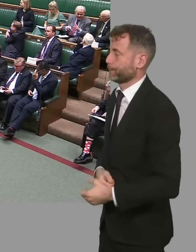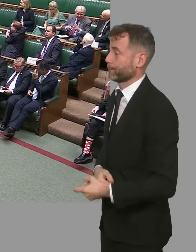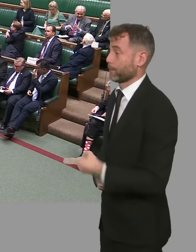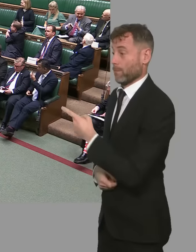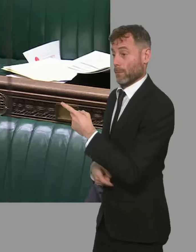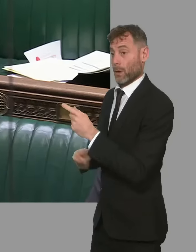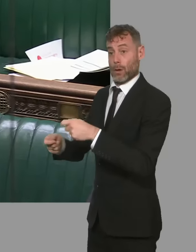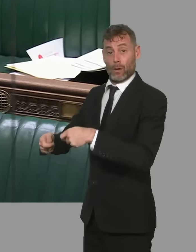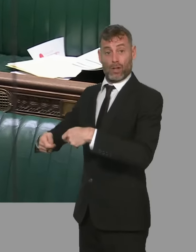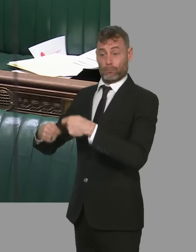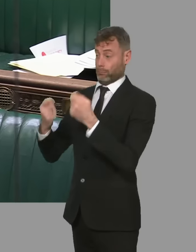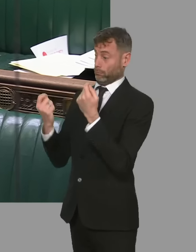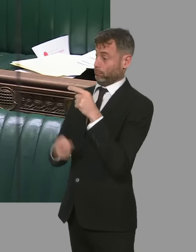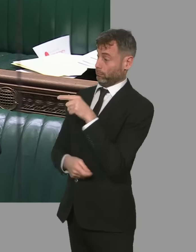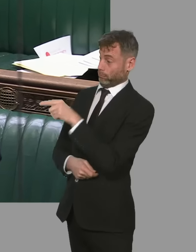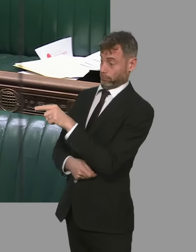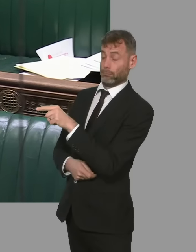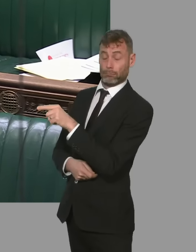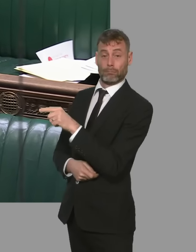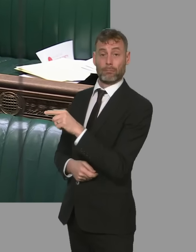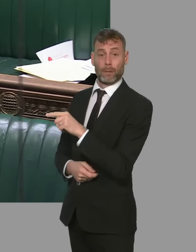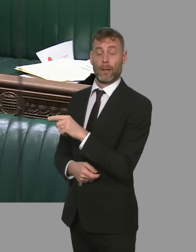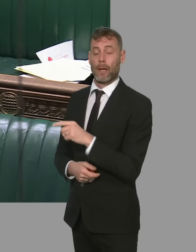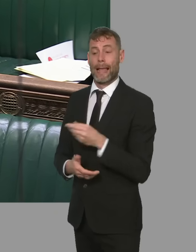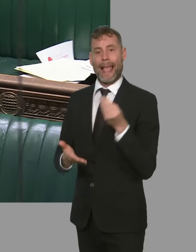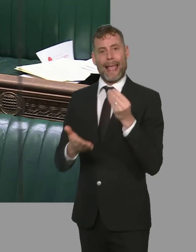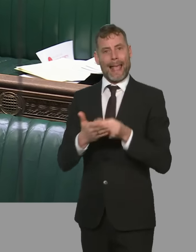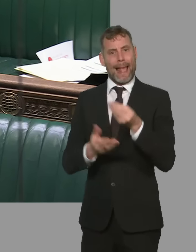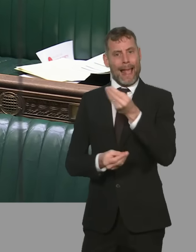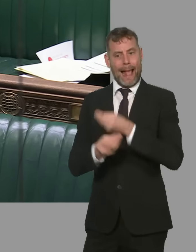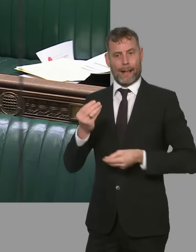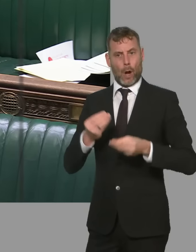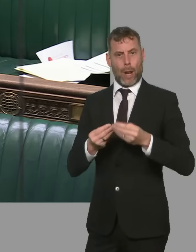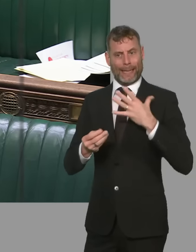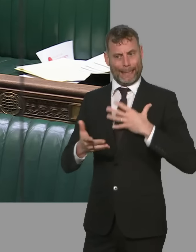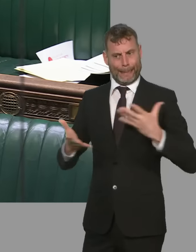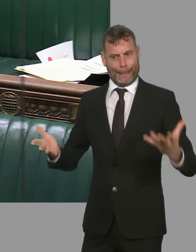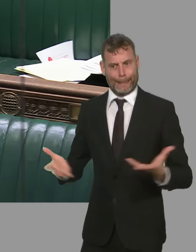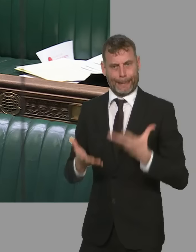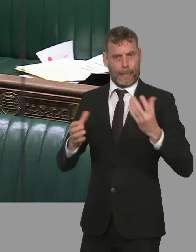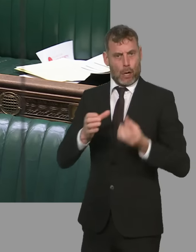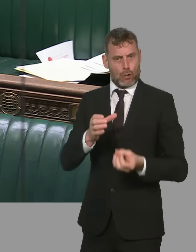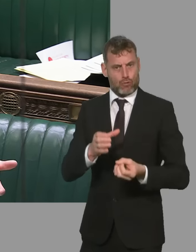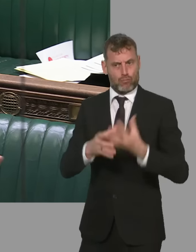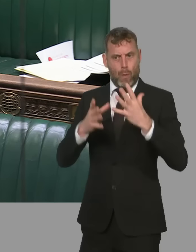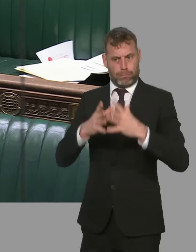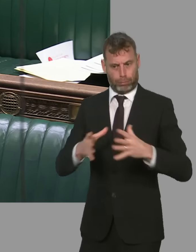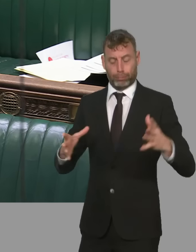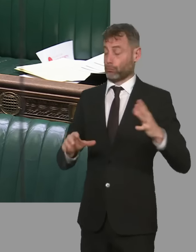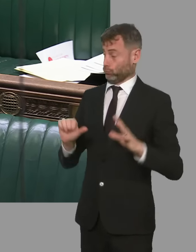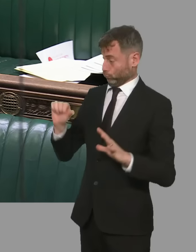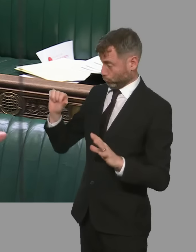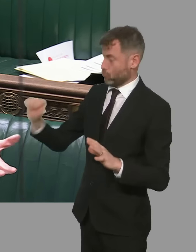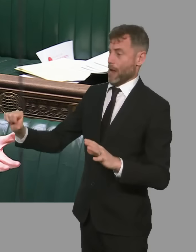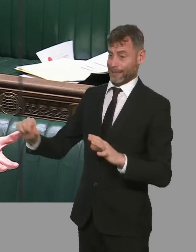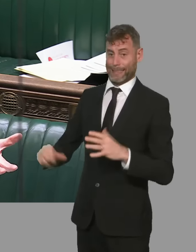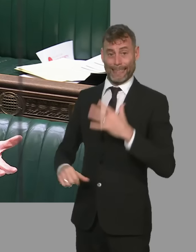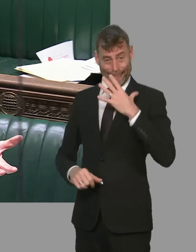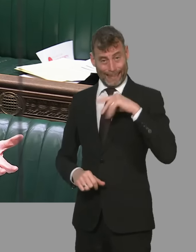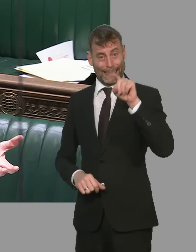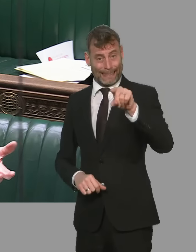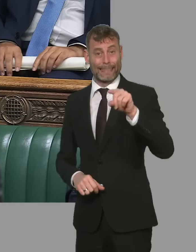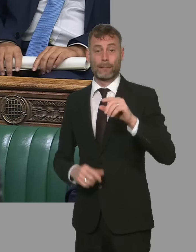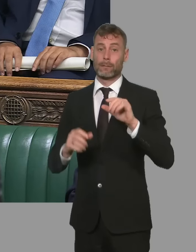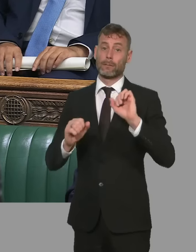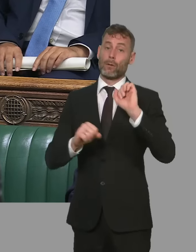economic growth is the answer to many of the questions that the Executive and the Assembly are facing. Northern Ireland, with its dual market access, has an